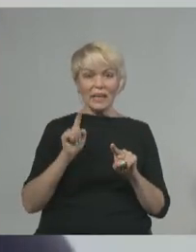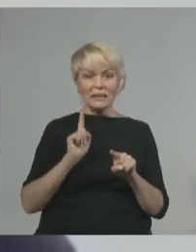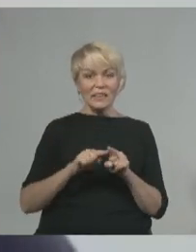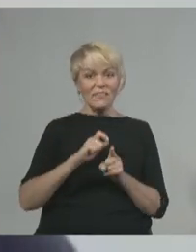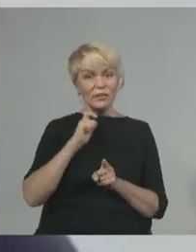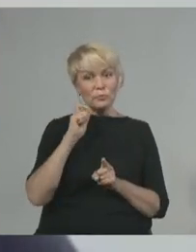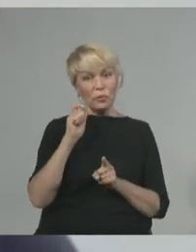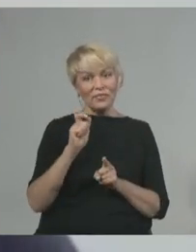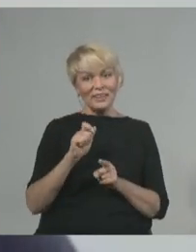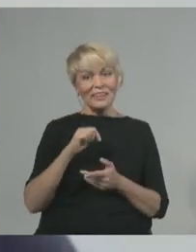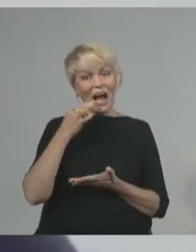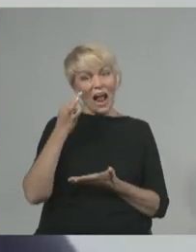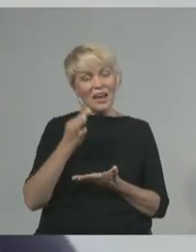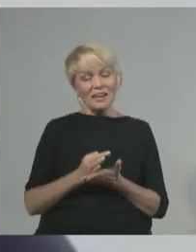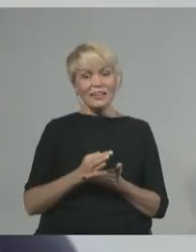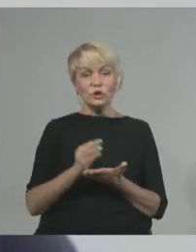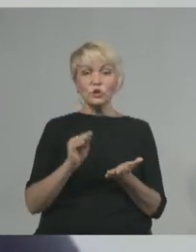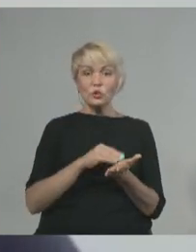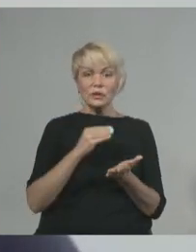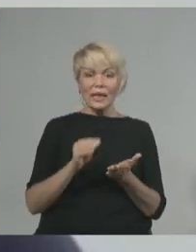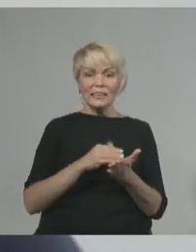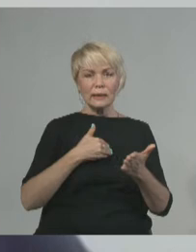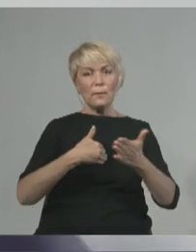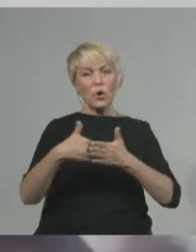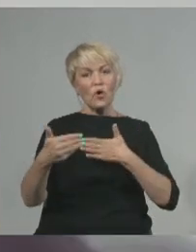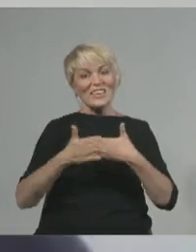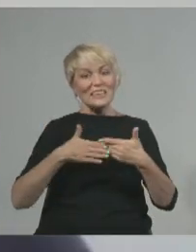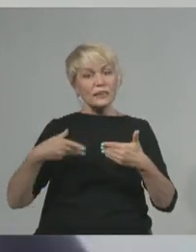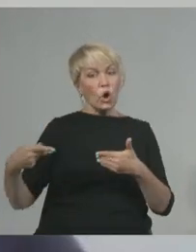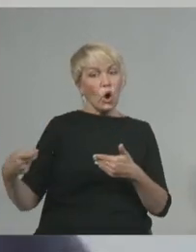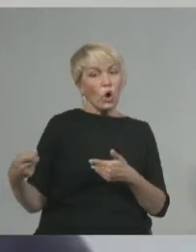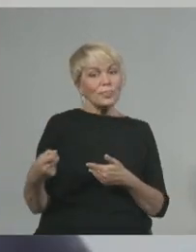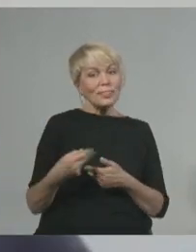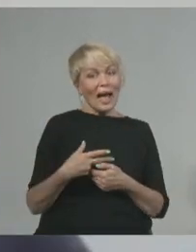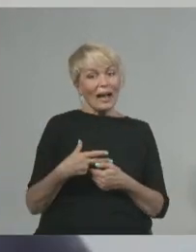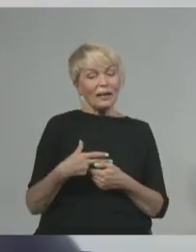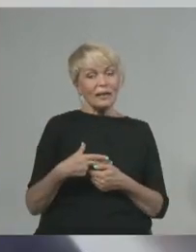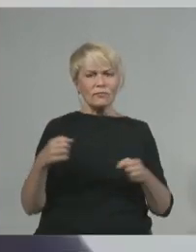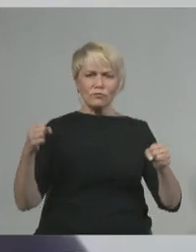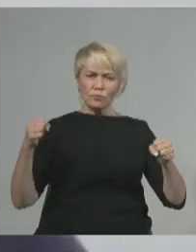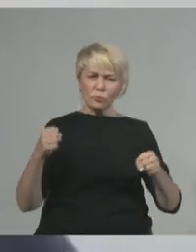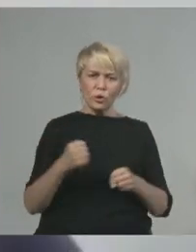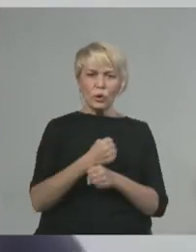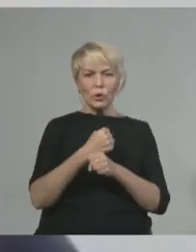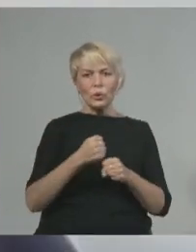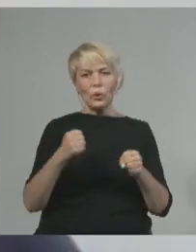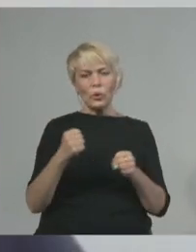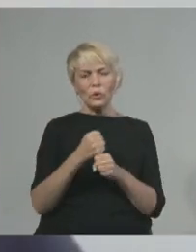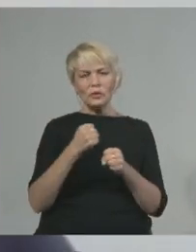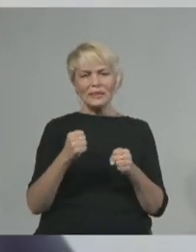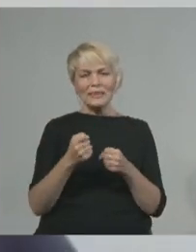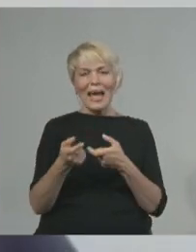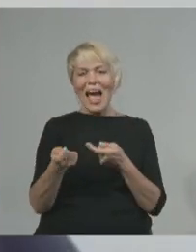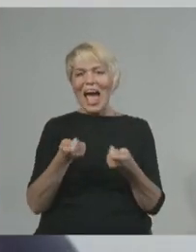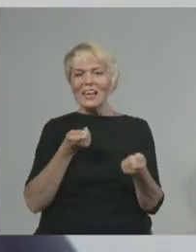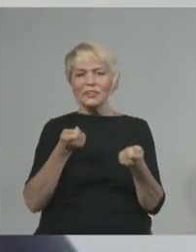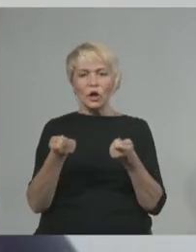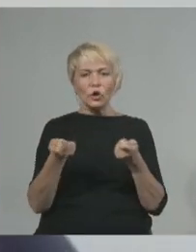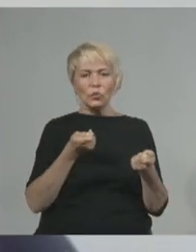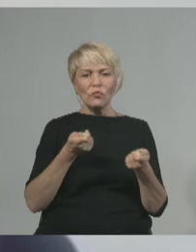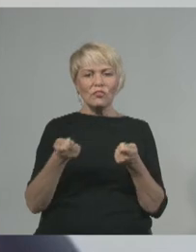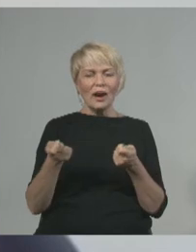professionals to to keep fighting and to keep generating spaces and dialogue open dialogue with